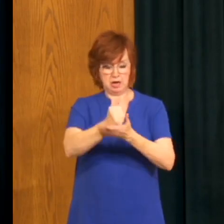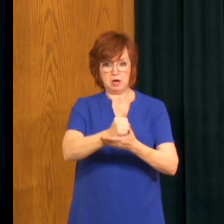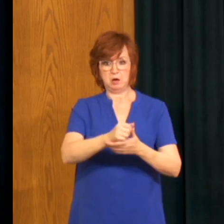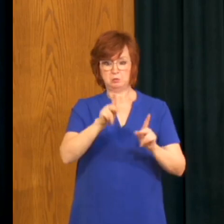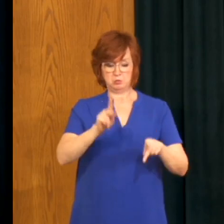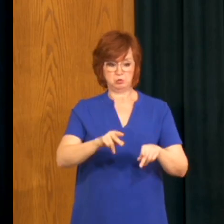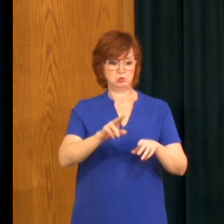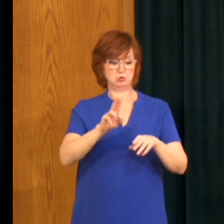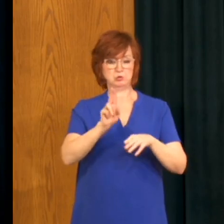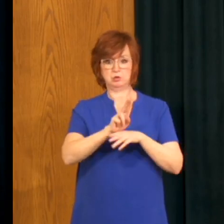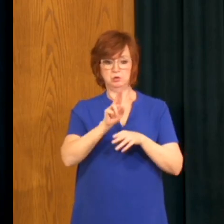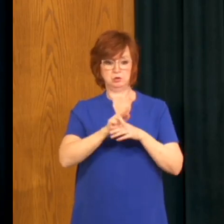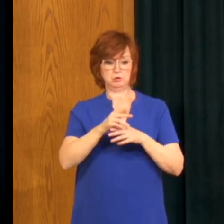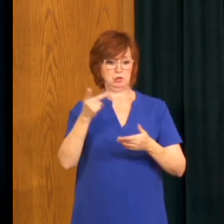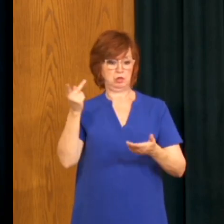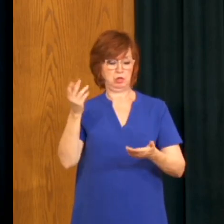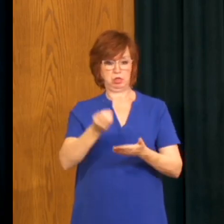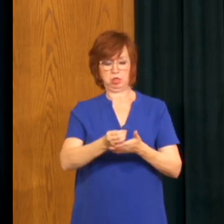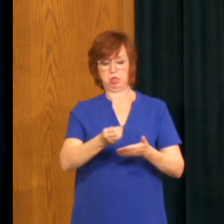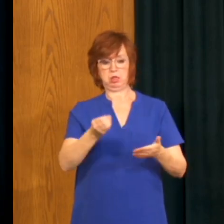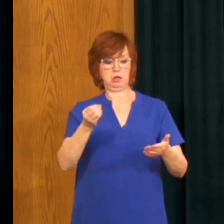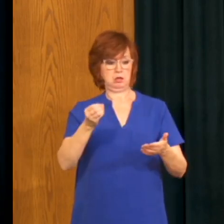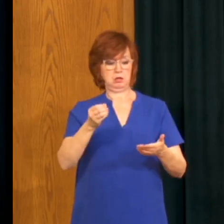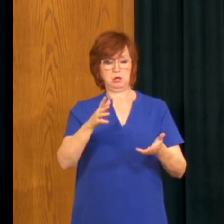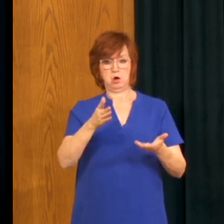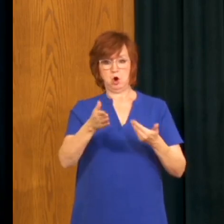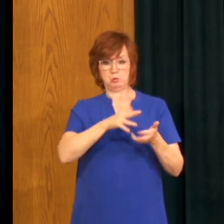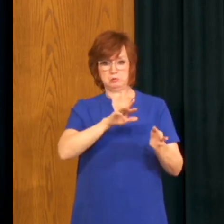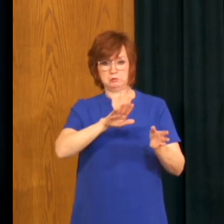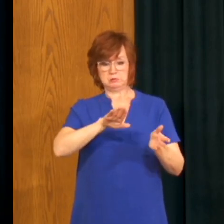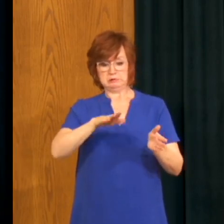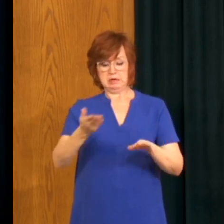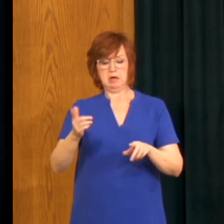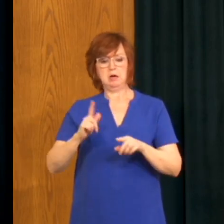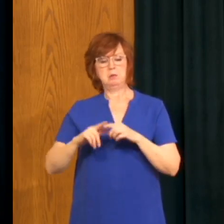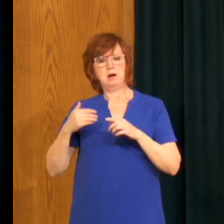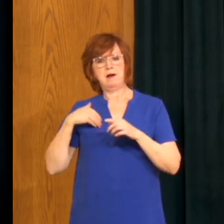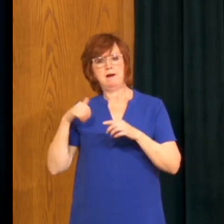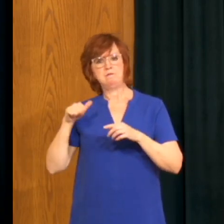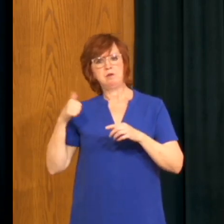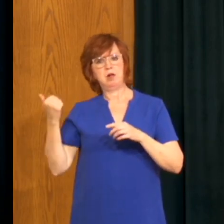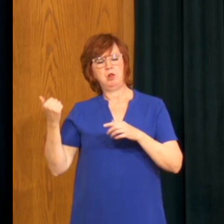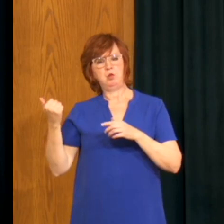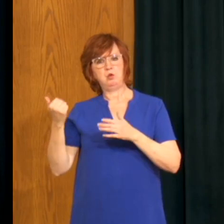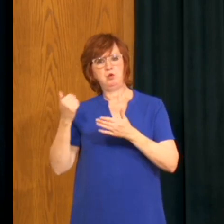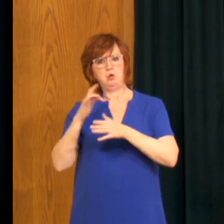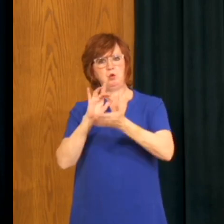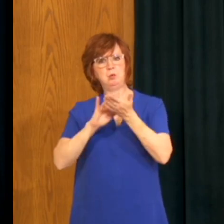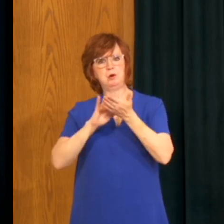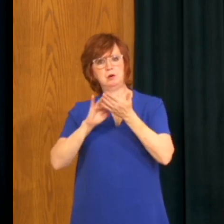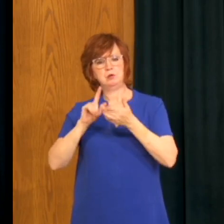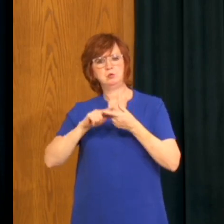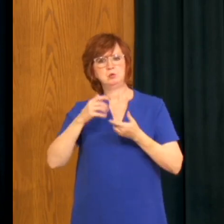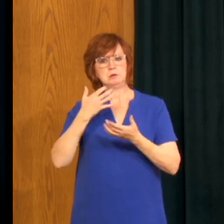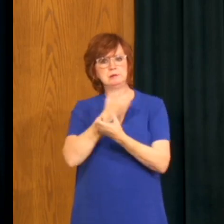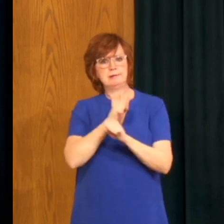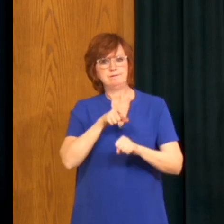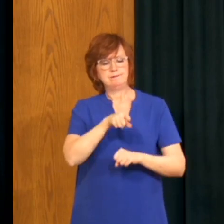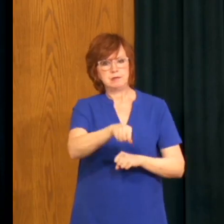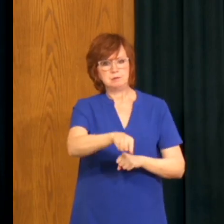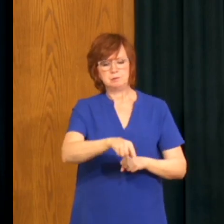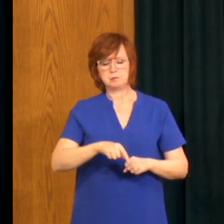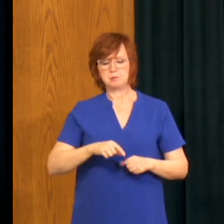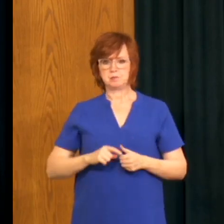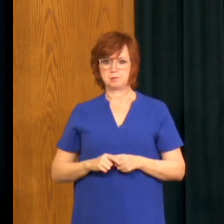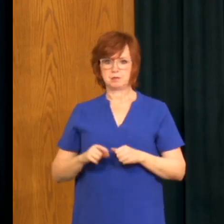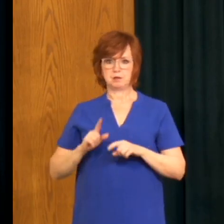they're being kept safe, but also able to save lives when we can. But I think the mental health